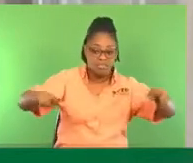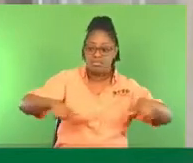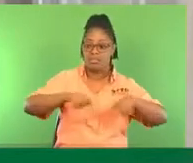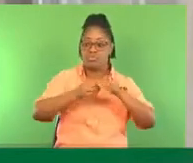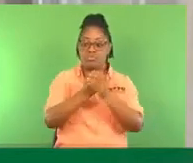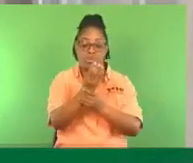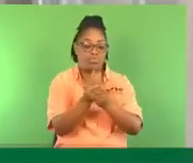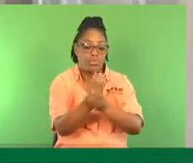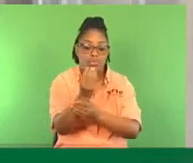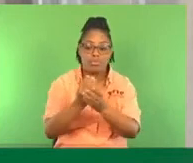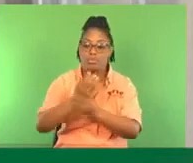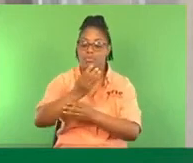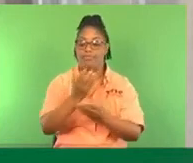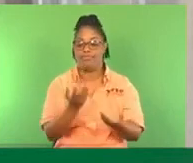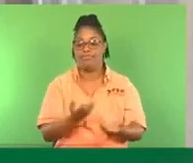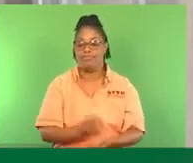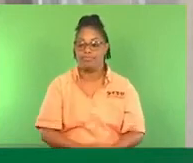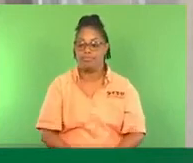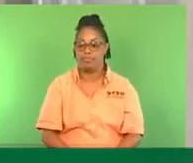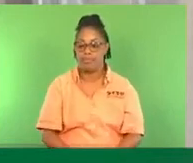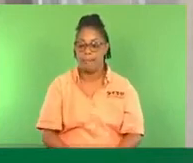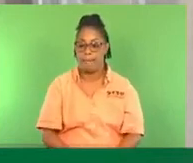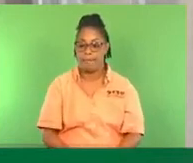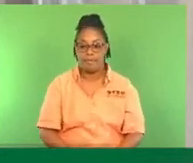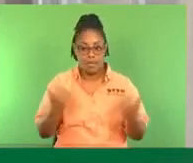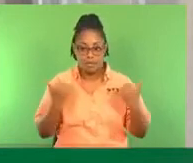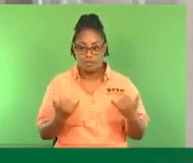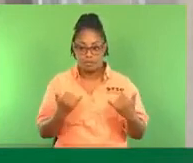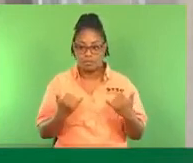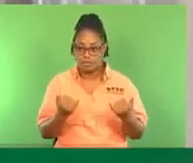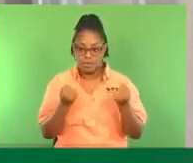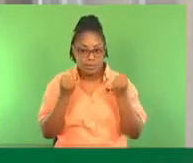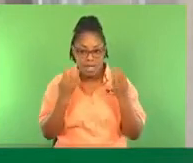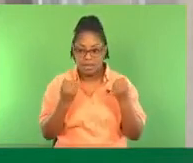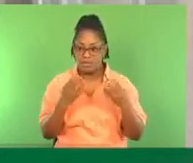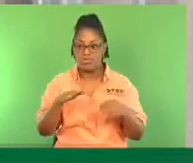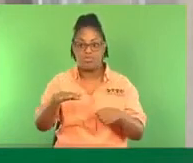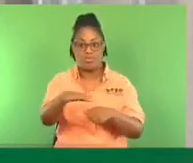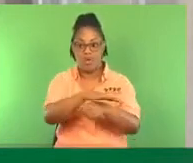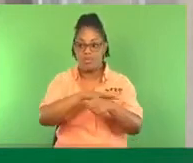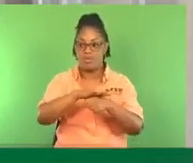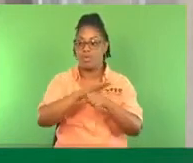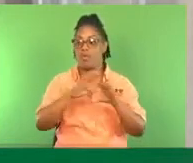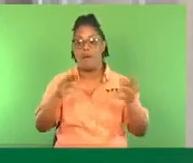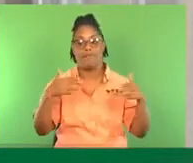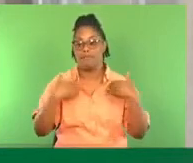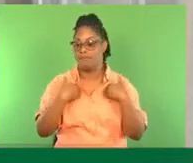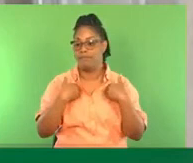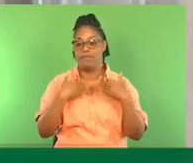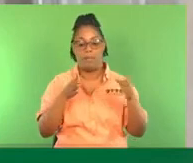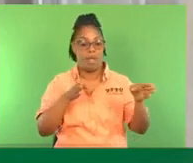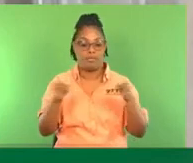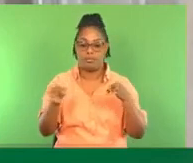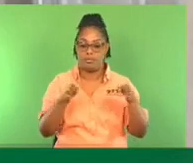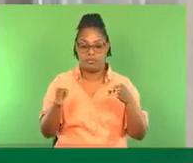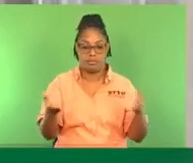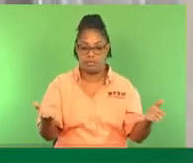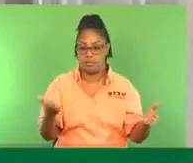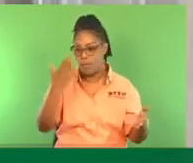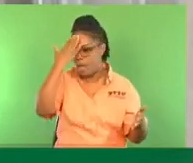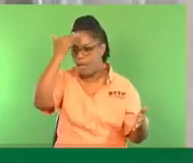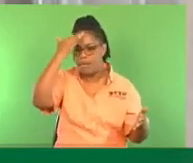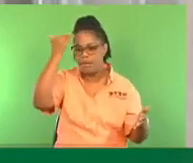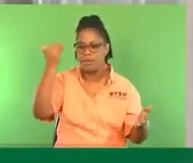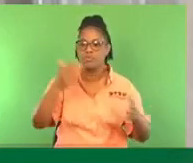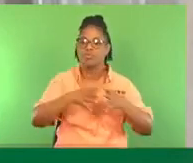gardens. So right now, many of the areas don't have buses. The reason being, there are too many